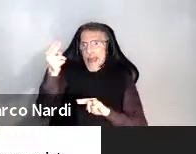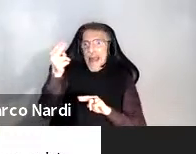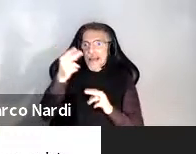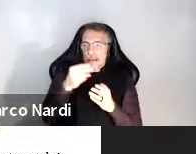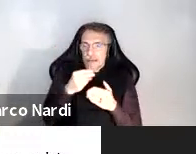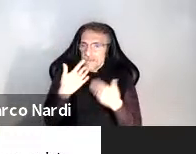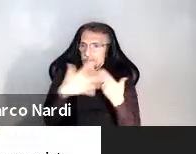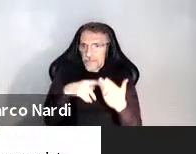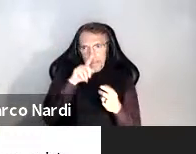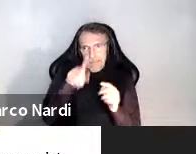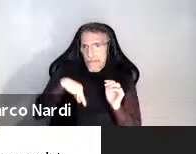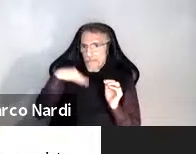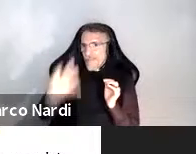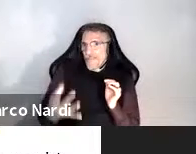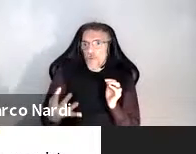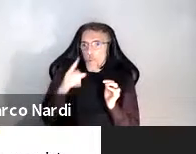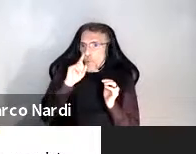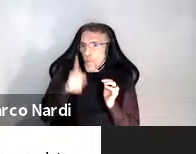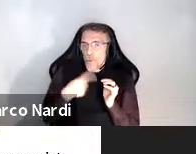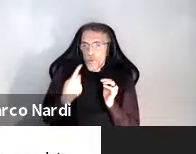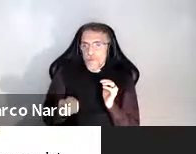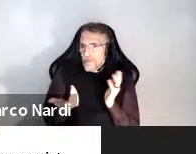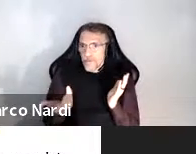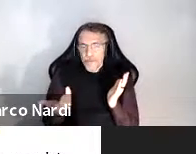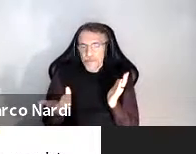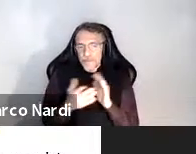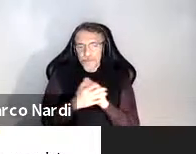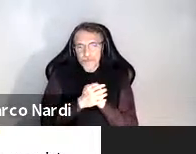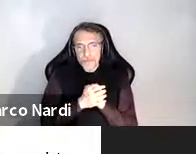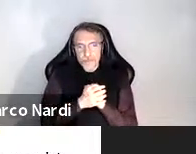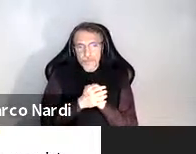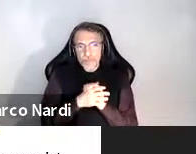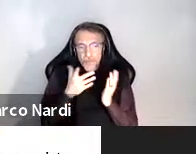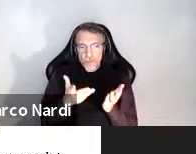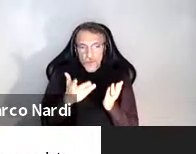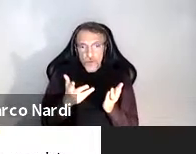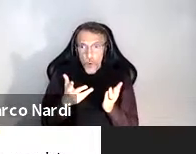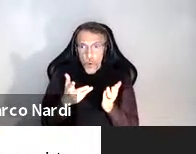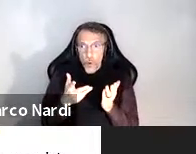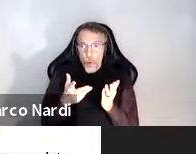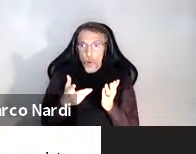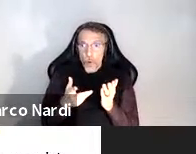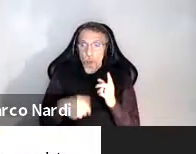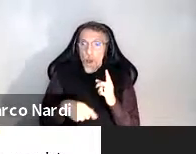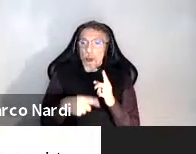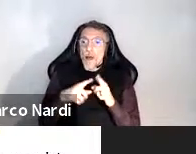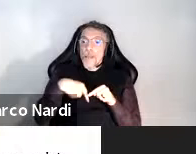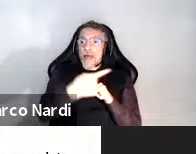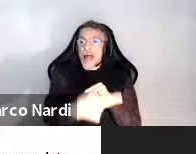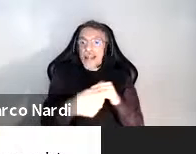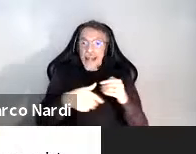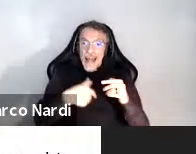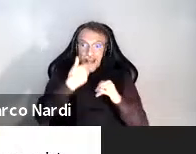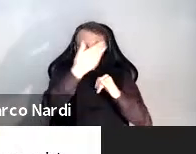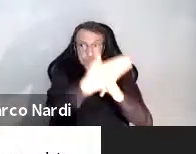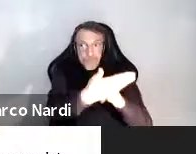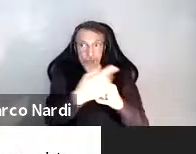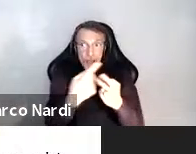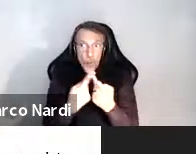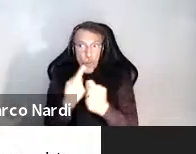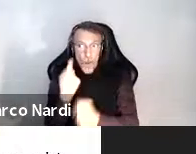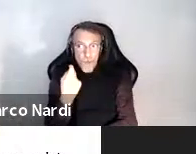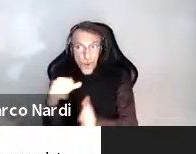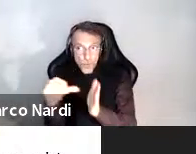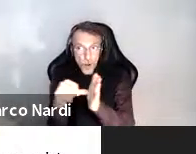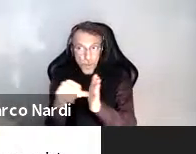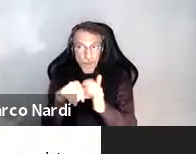to pay for the debt service. Now, there's a backlash of trade and monetary problems, especially the ones